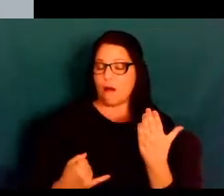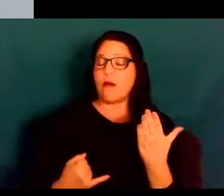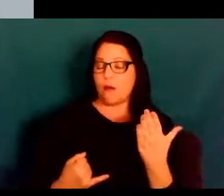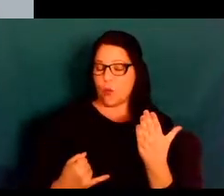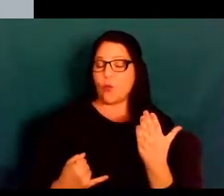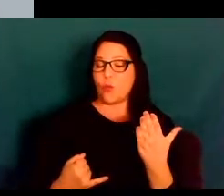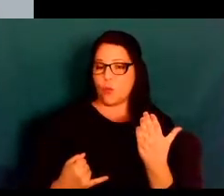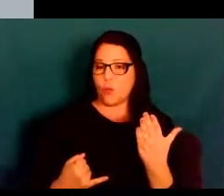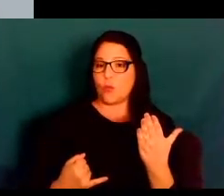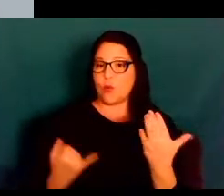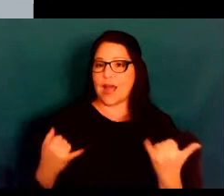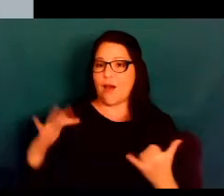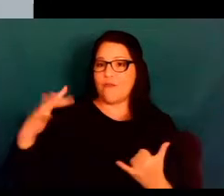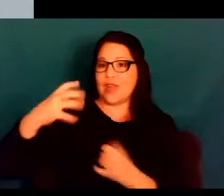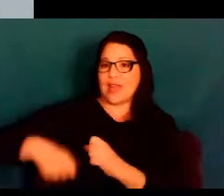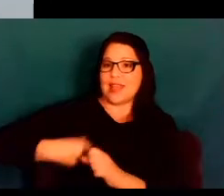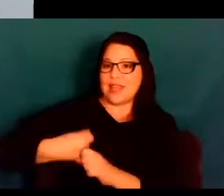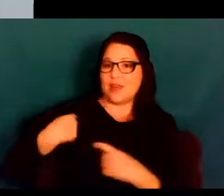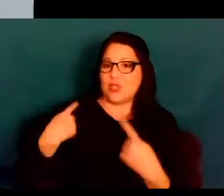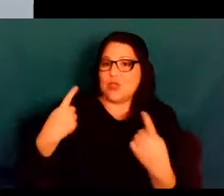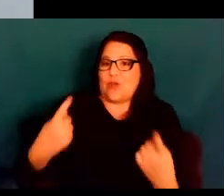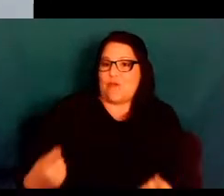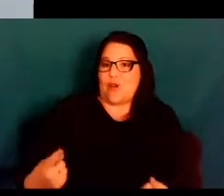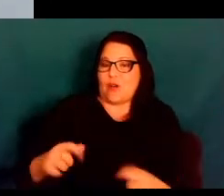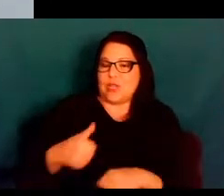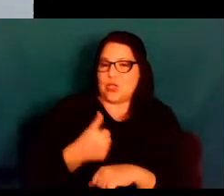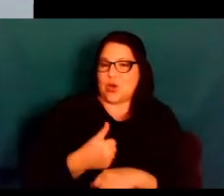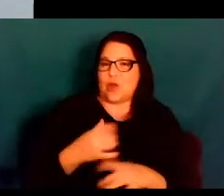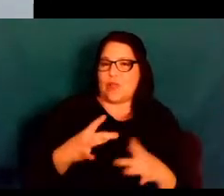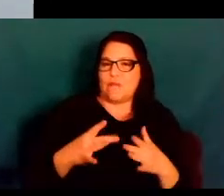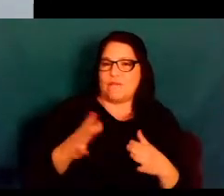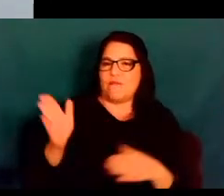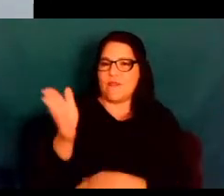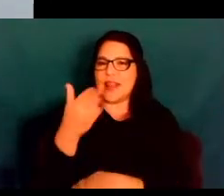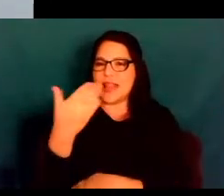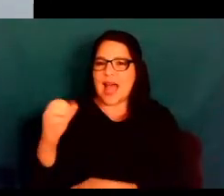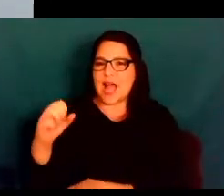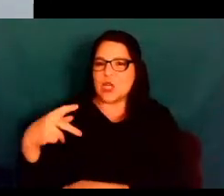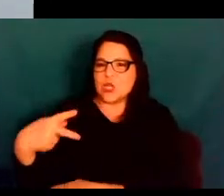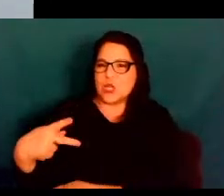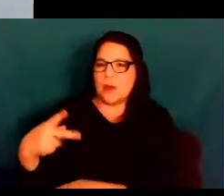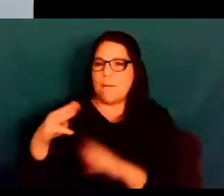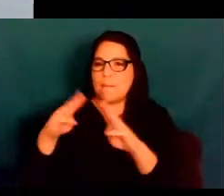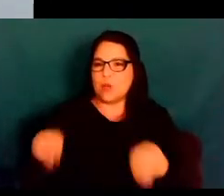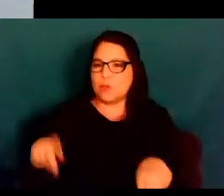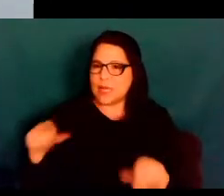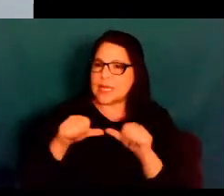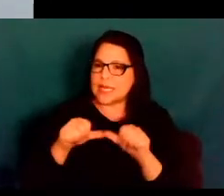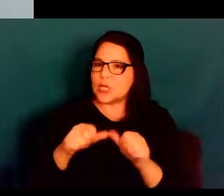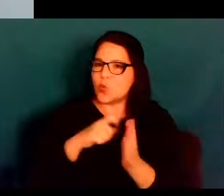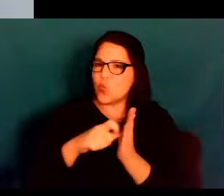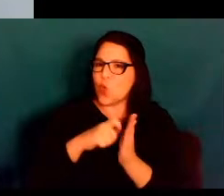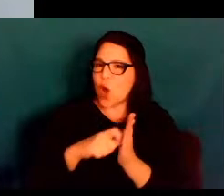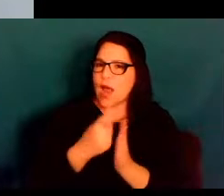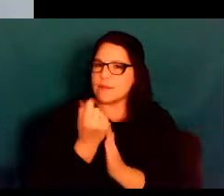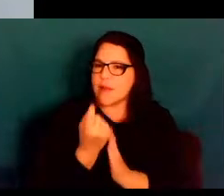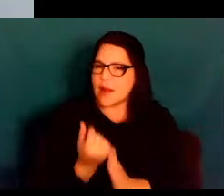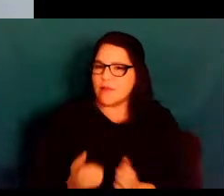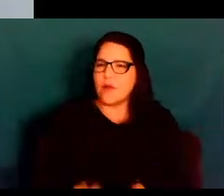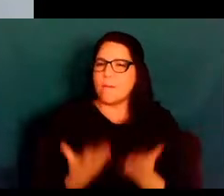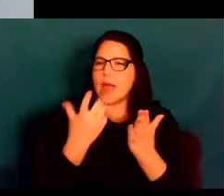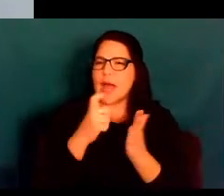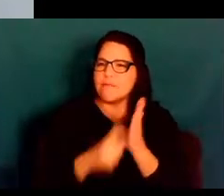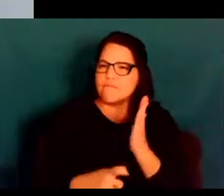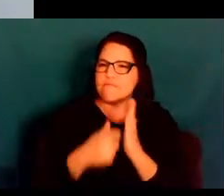Entering his fifth year, leading Miami's flagship art museum, Sirmans continues to write and edit for numerous artist and